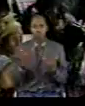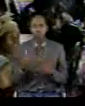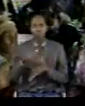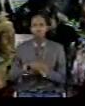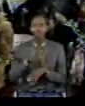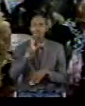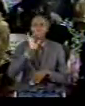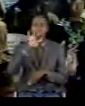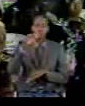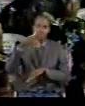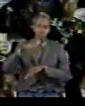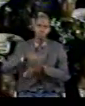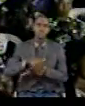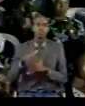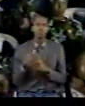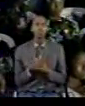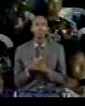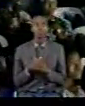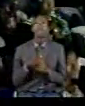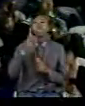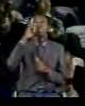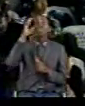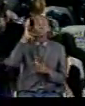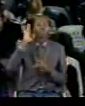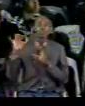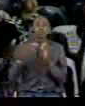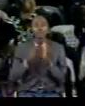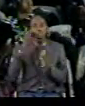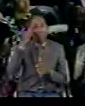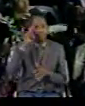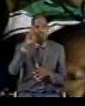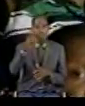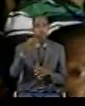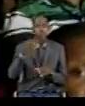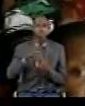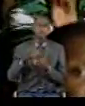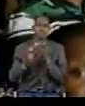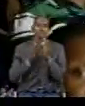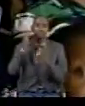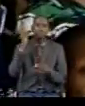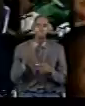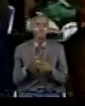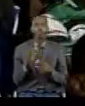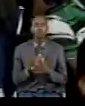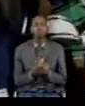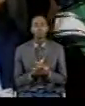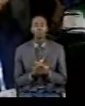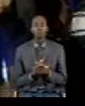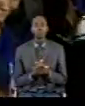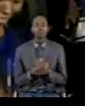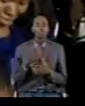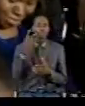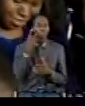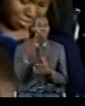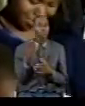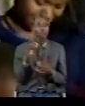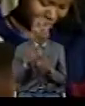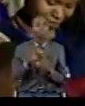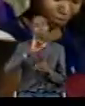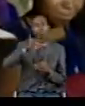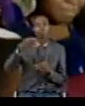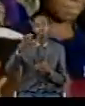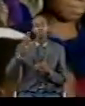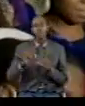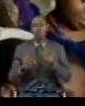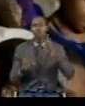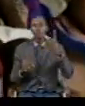night. He will do it for you in Jesus' name. Hey, look at John, 1